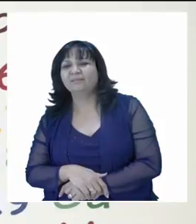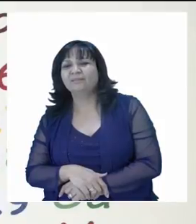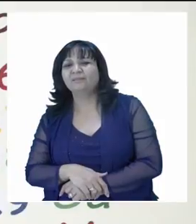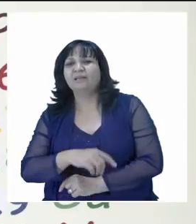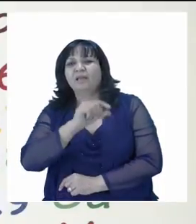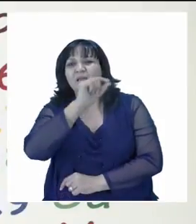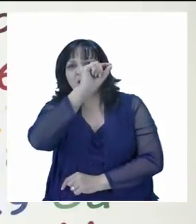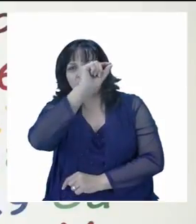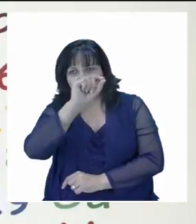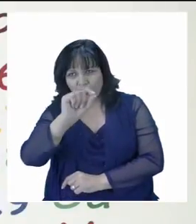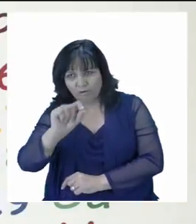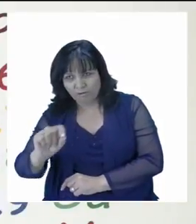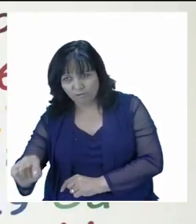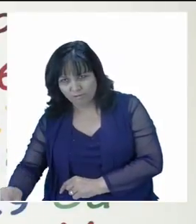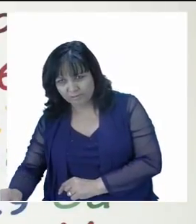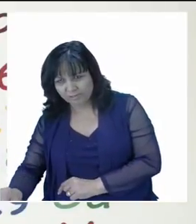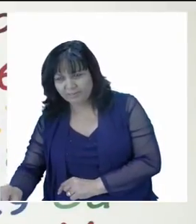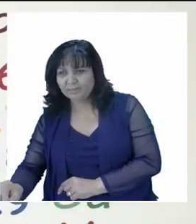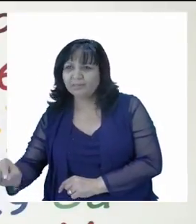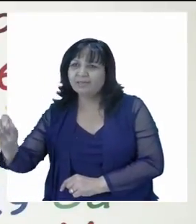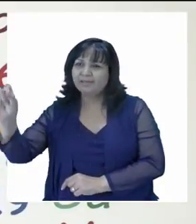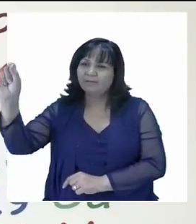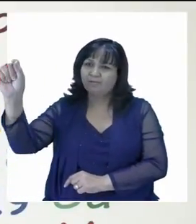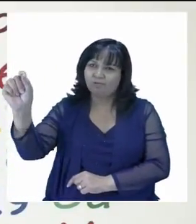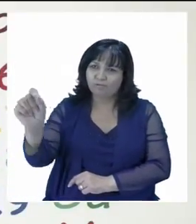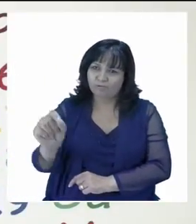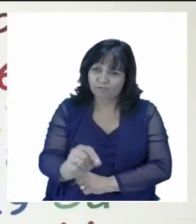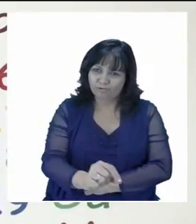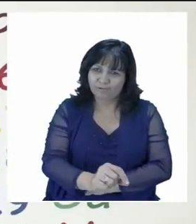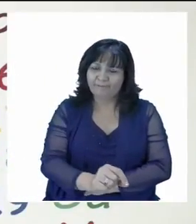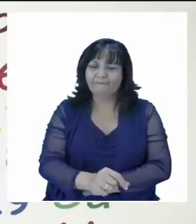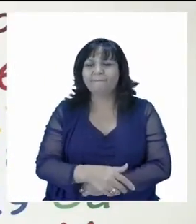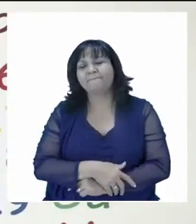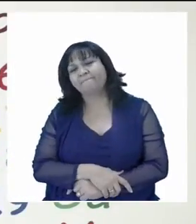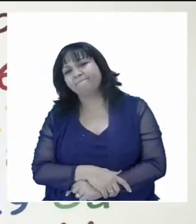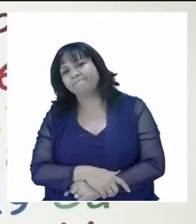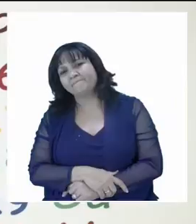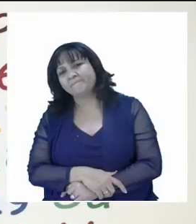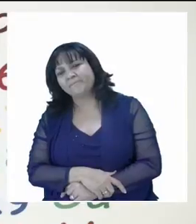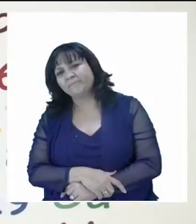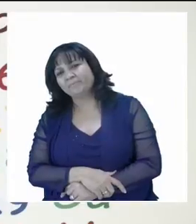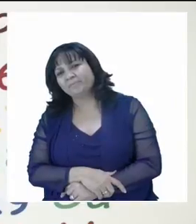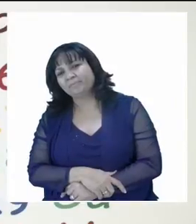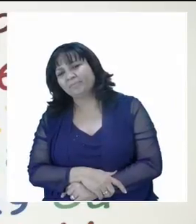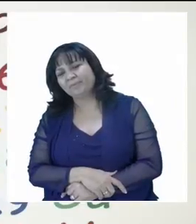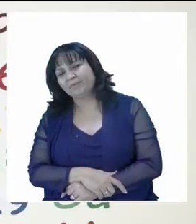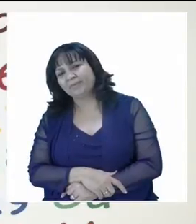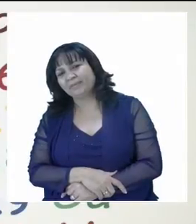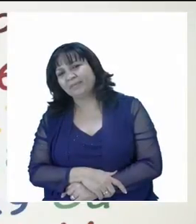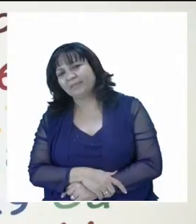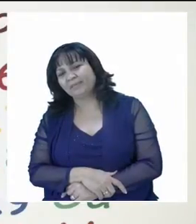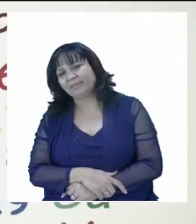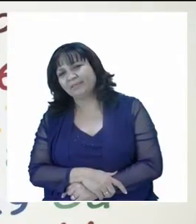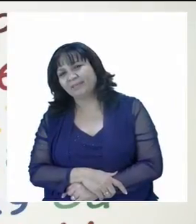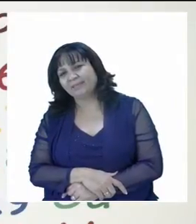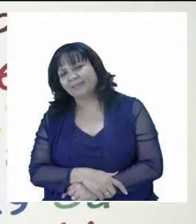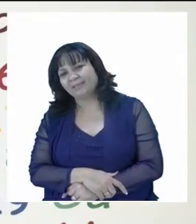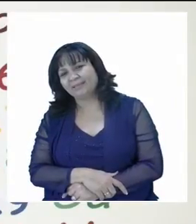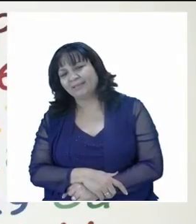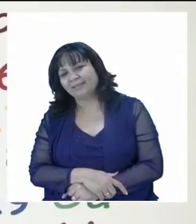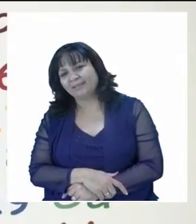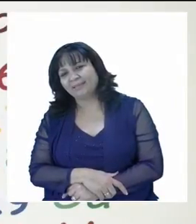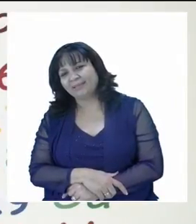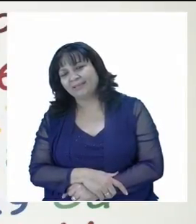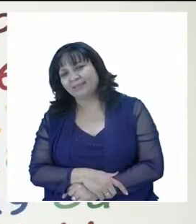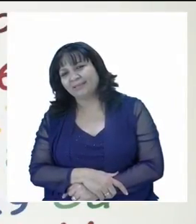crossing out. So when you find the first thing you do in the evening,